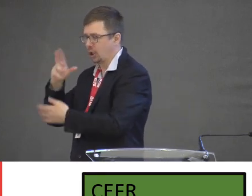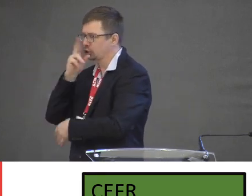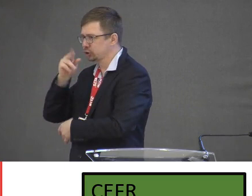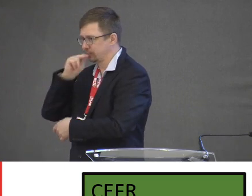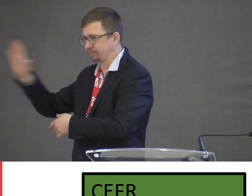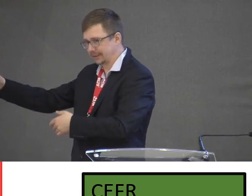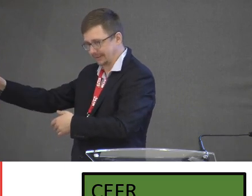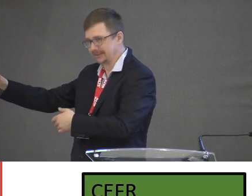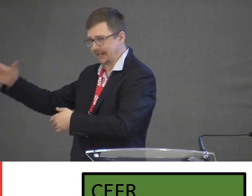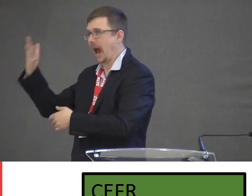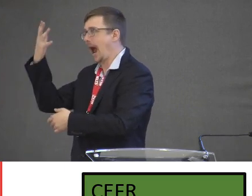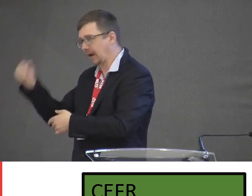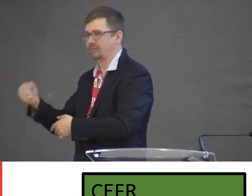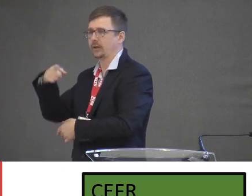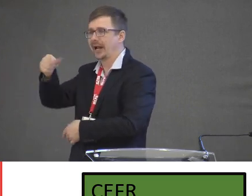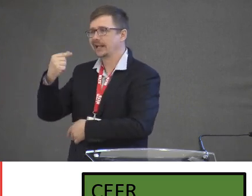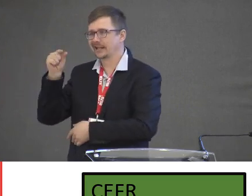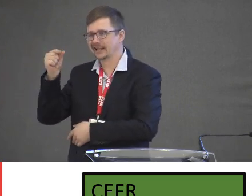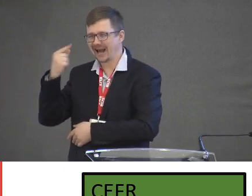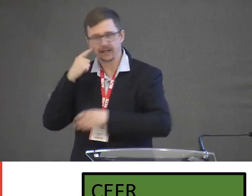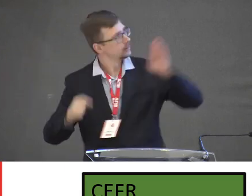2018 version.